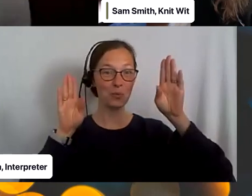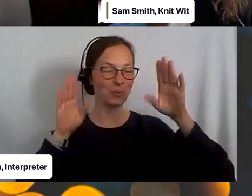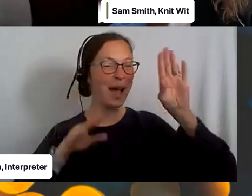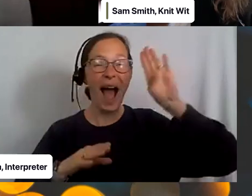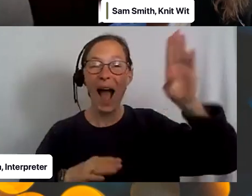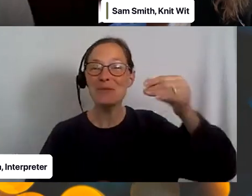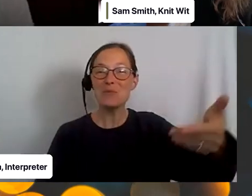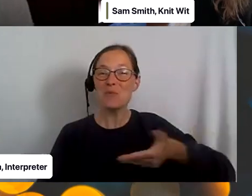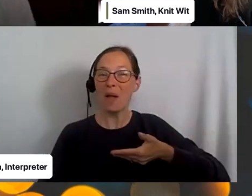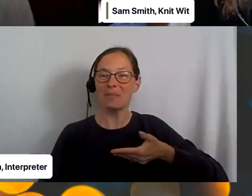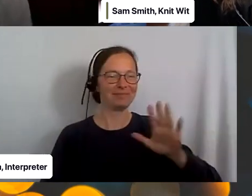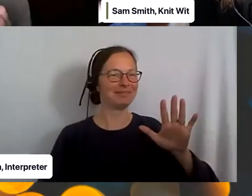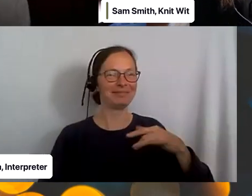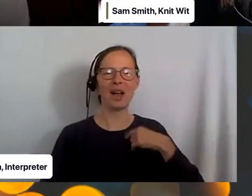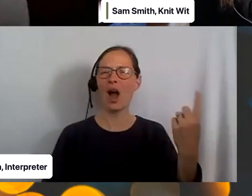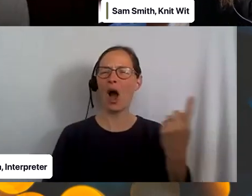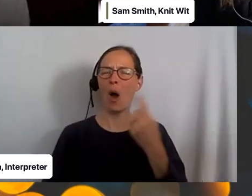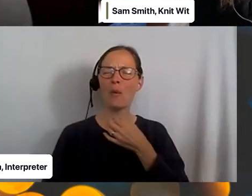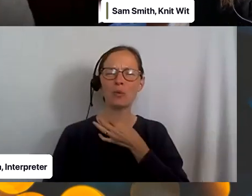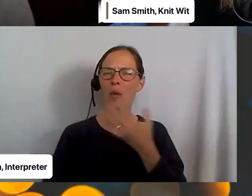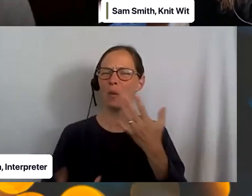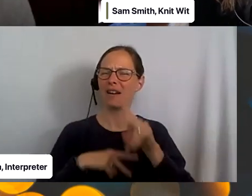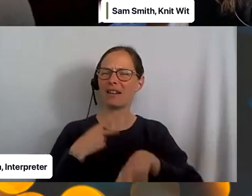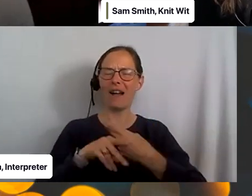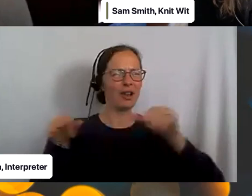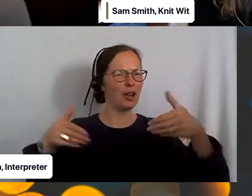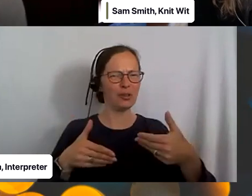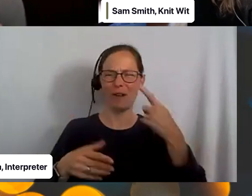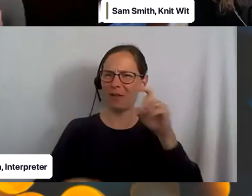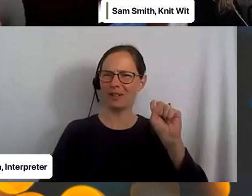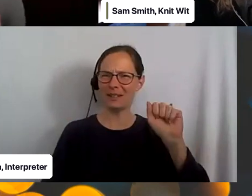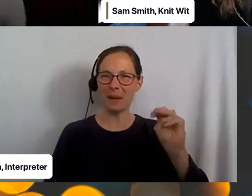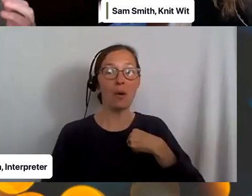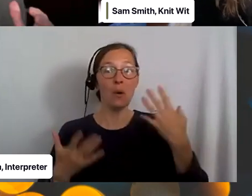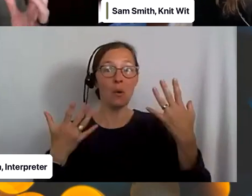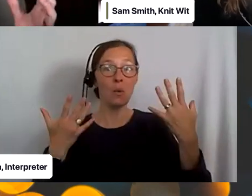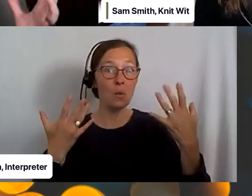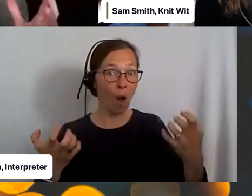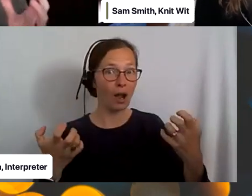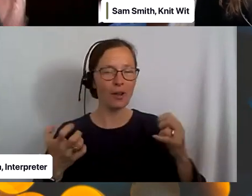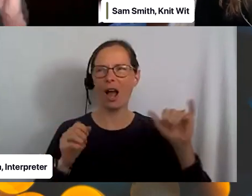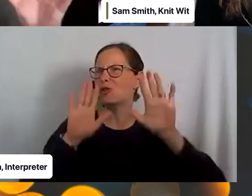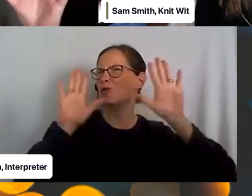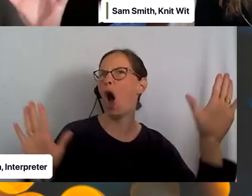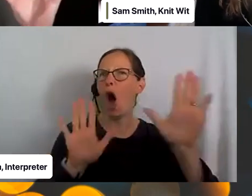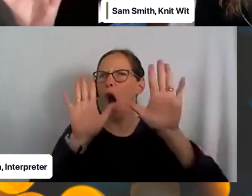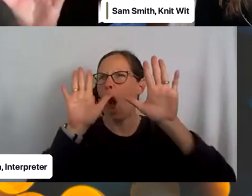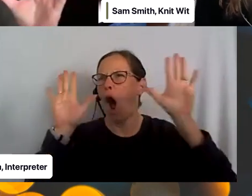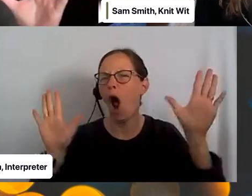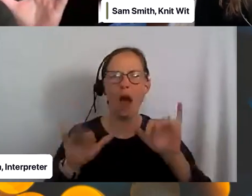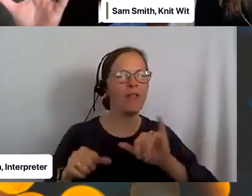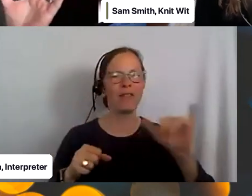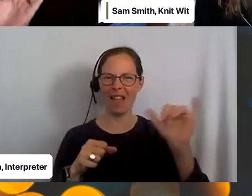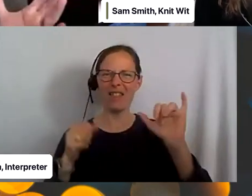Hello and welcome. I always wonder what kind of introduction to do for Sam because I want to do Sunday, so like I want to go full monster